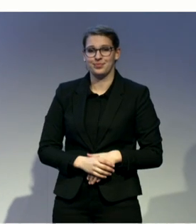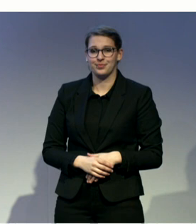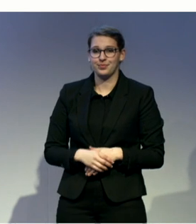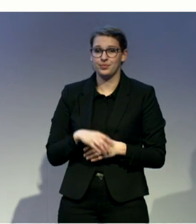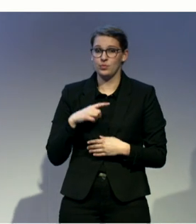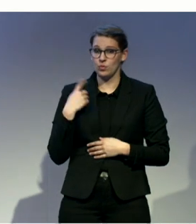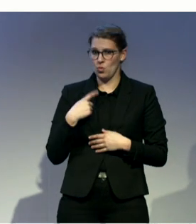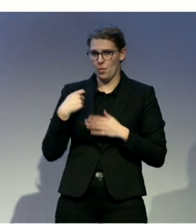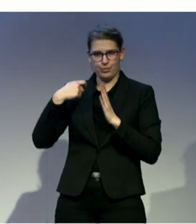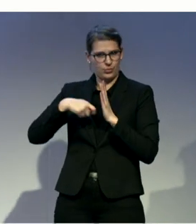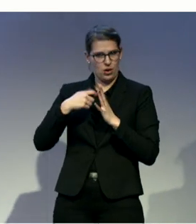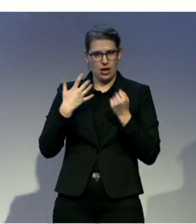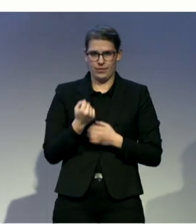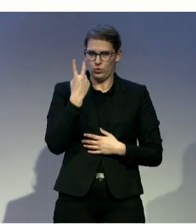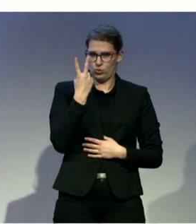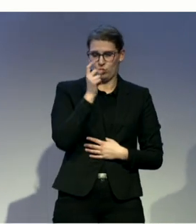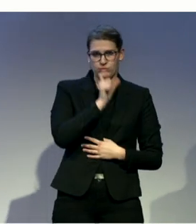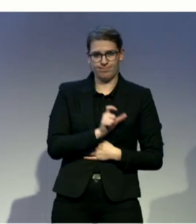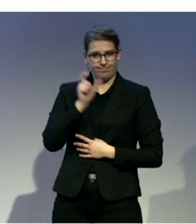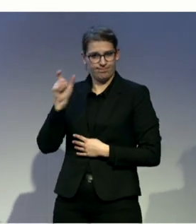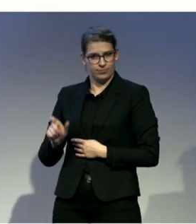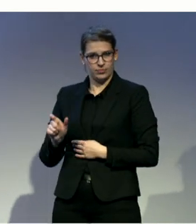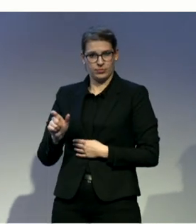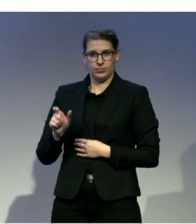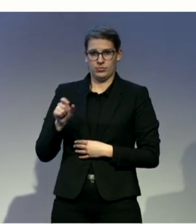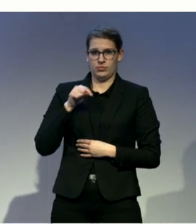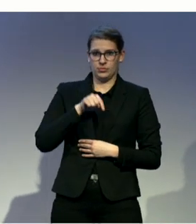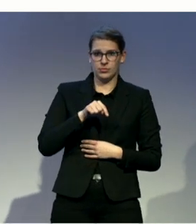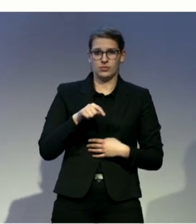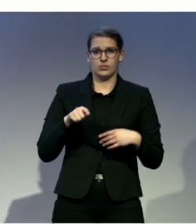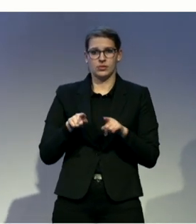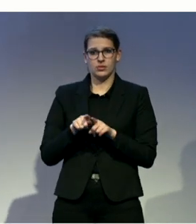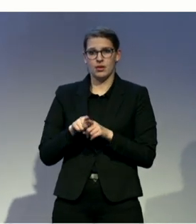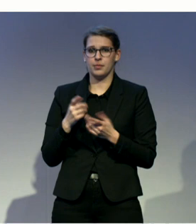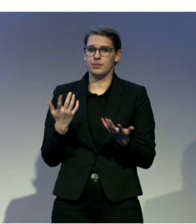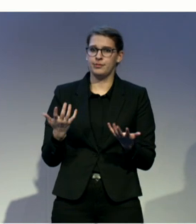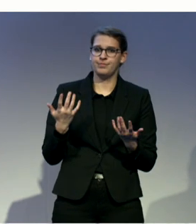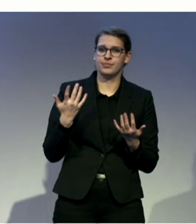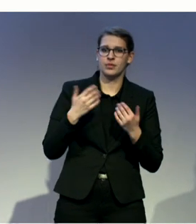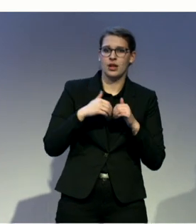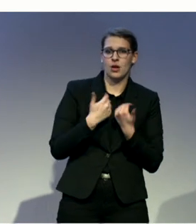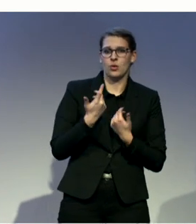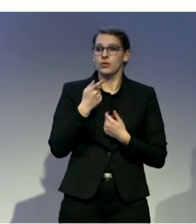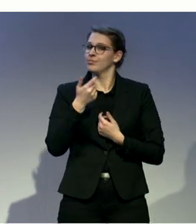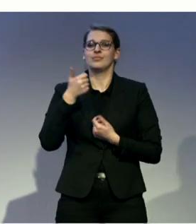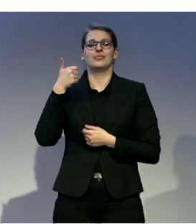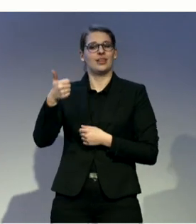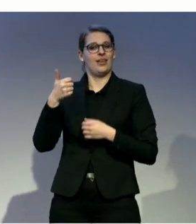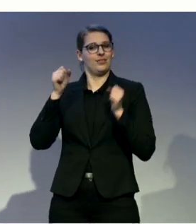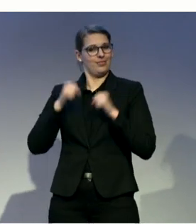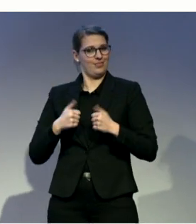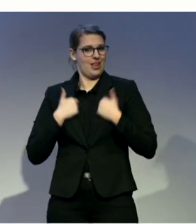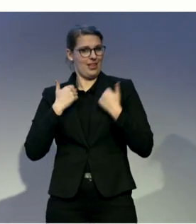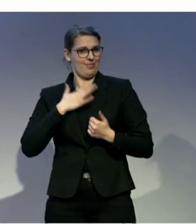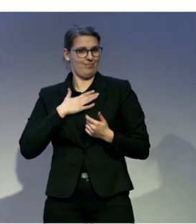they will be our alumni. So we will take two more people from residential institutions. And last year, just for